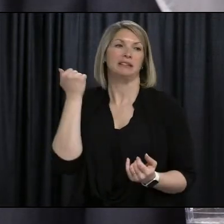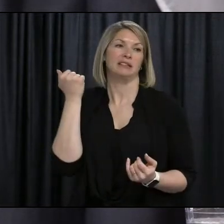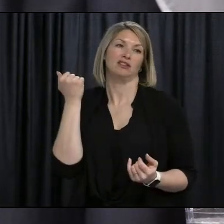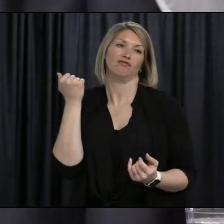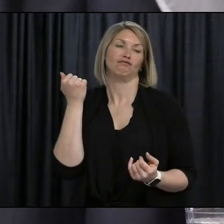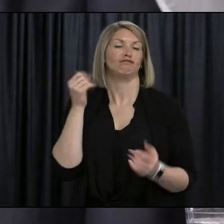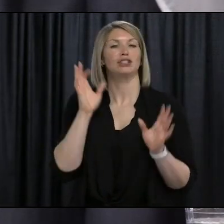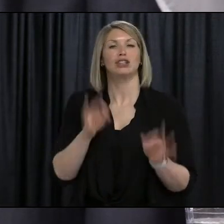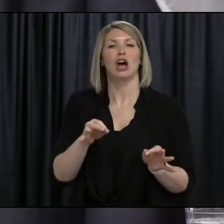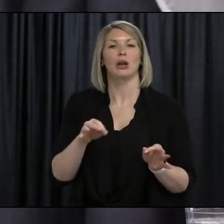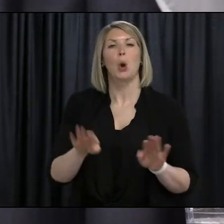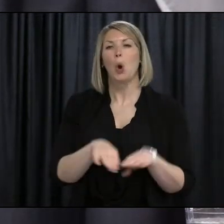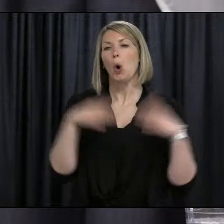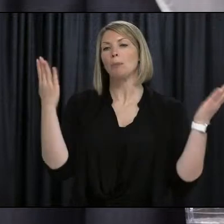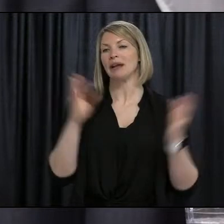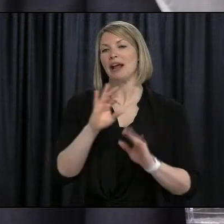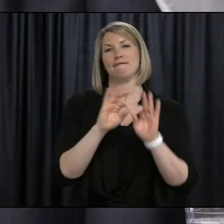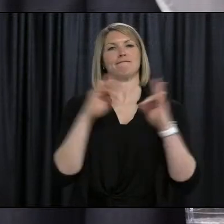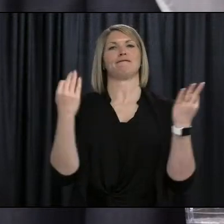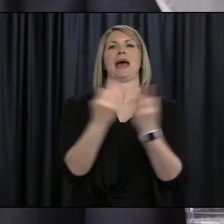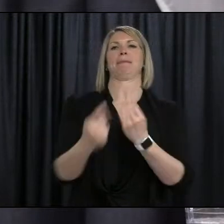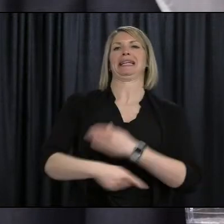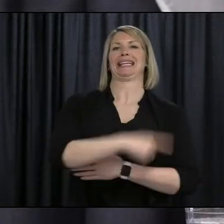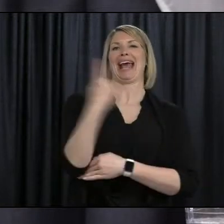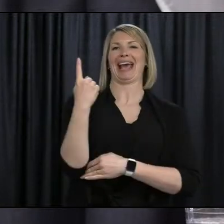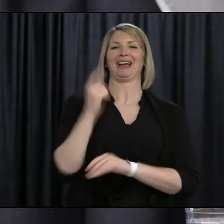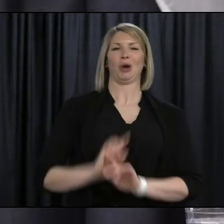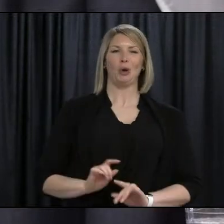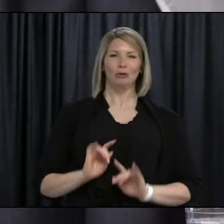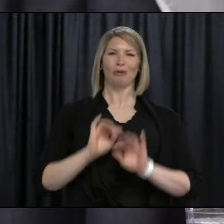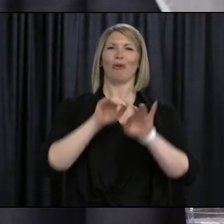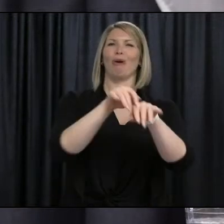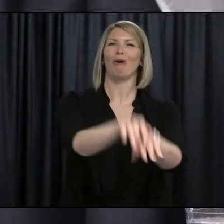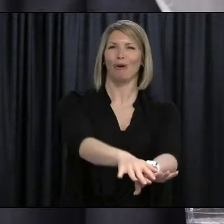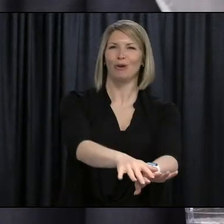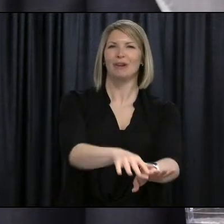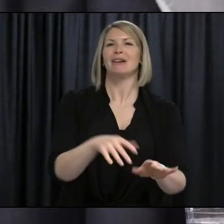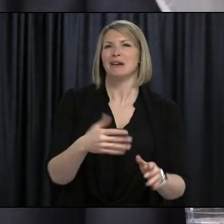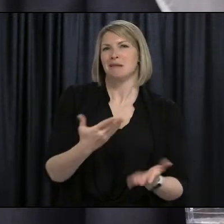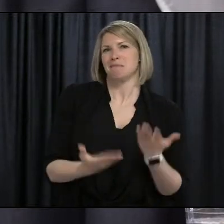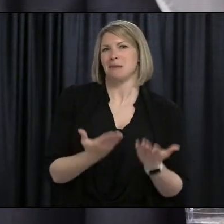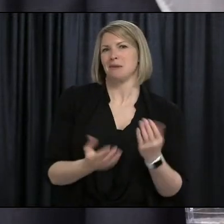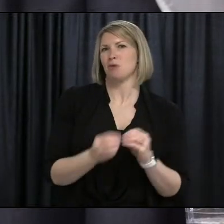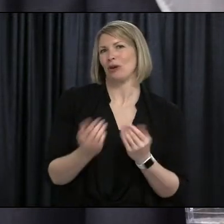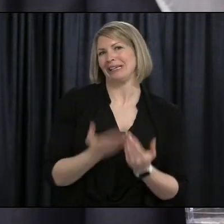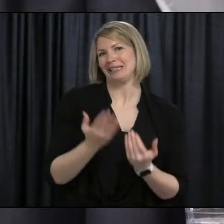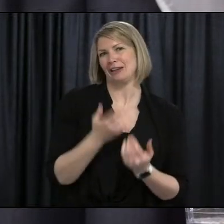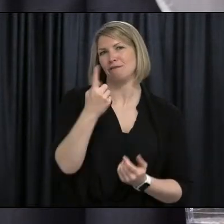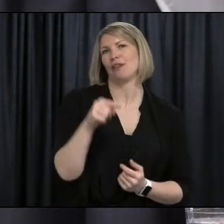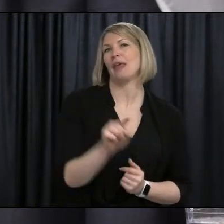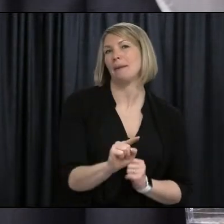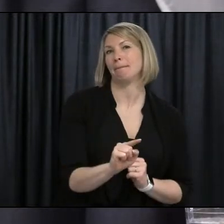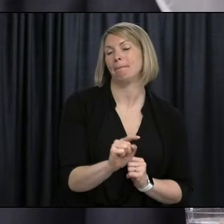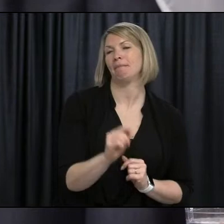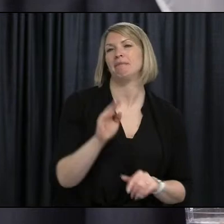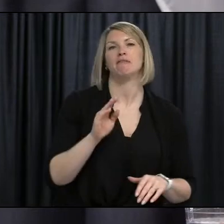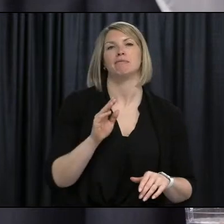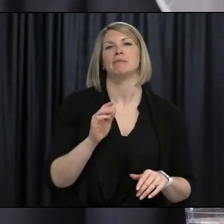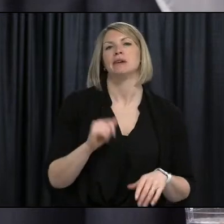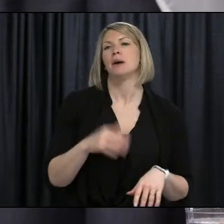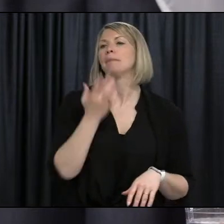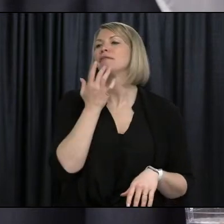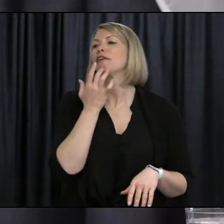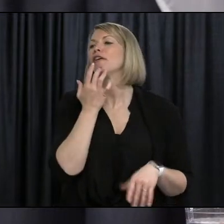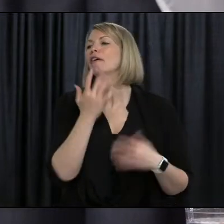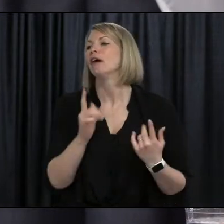goes down, whereas in a smaller community it might be easier just to go into the schools. So we can put that patchwork together for